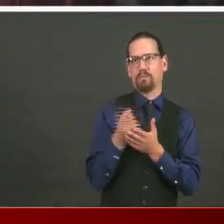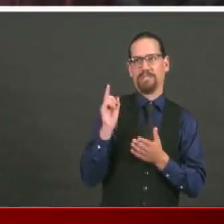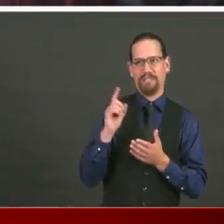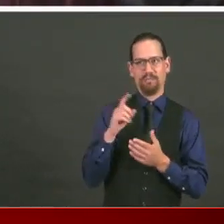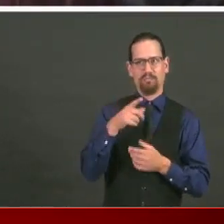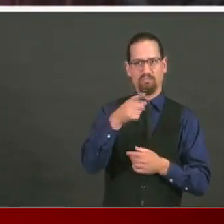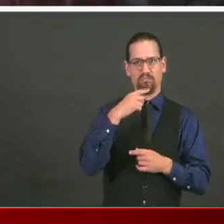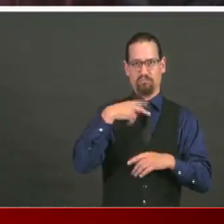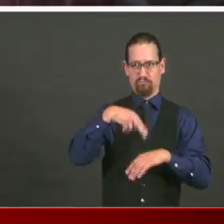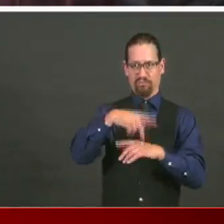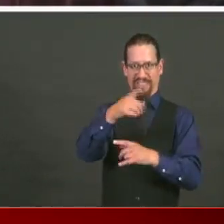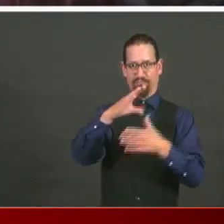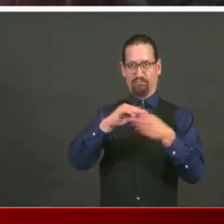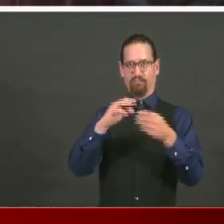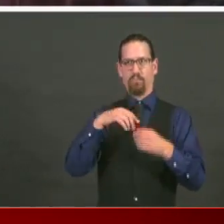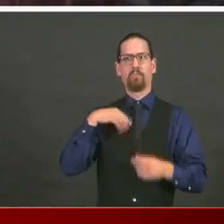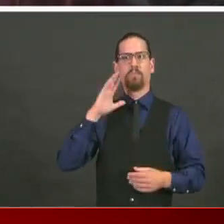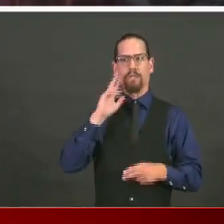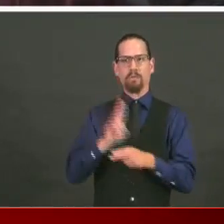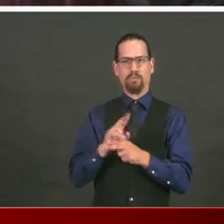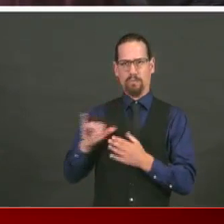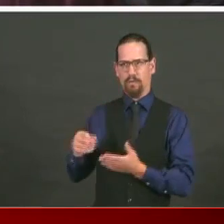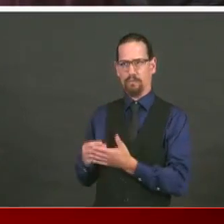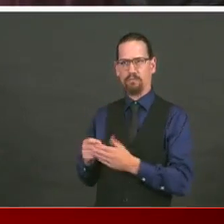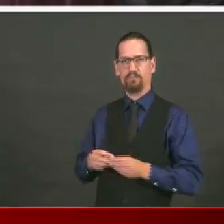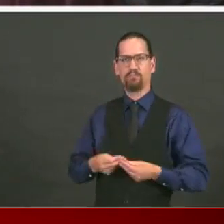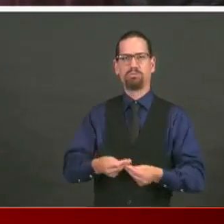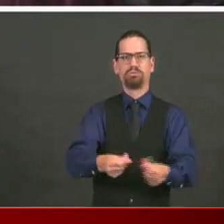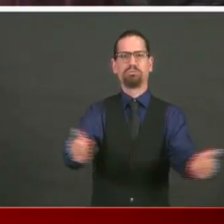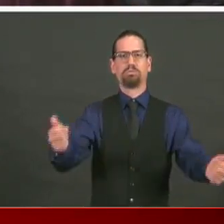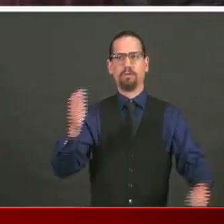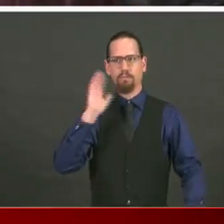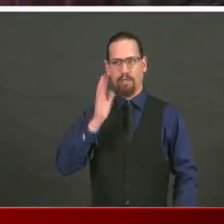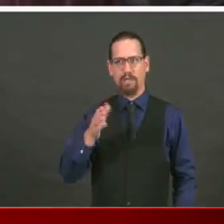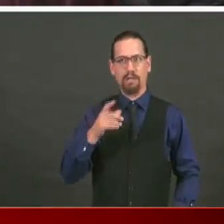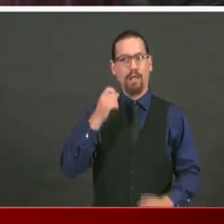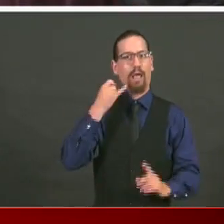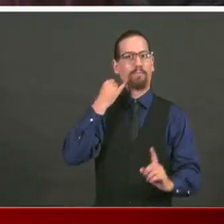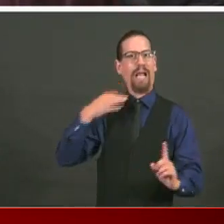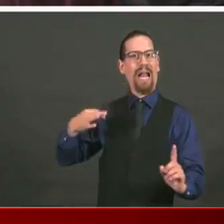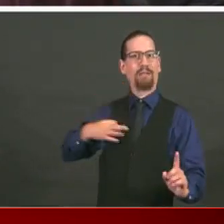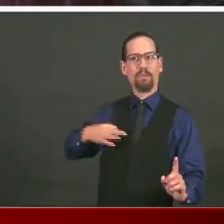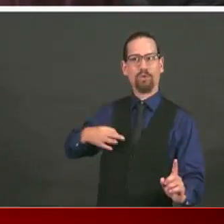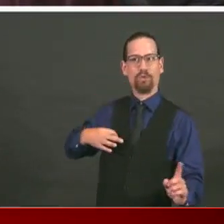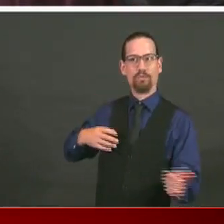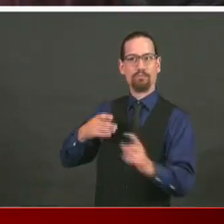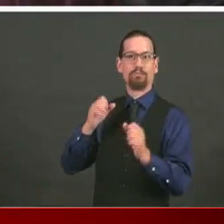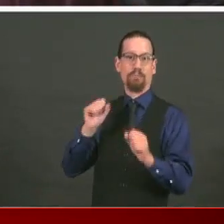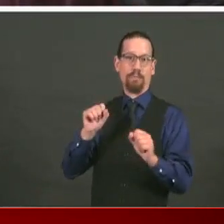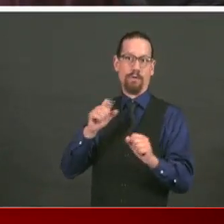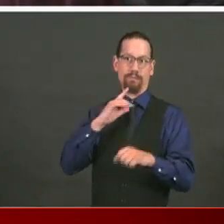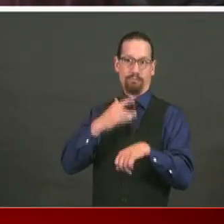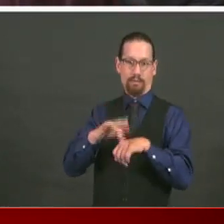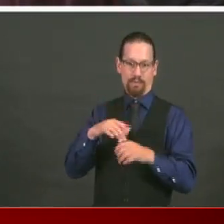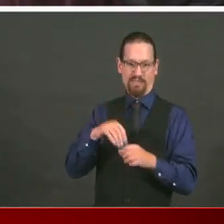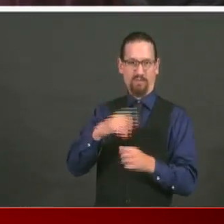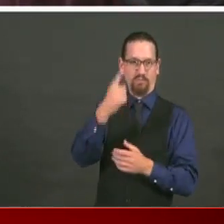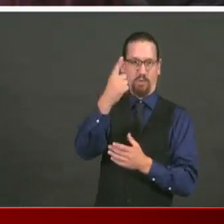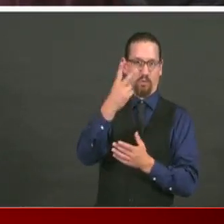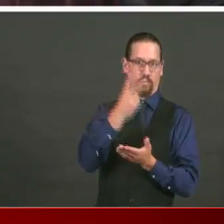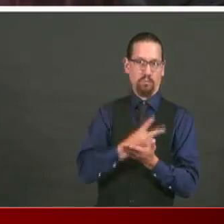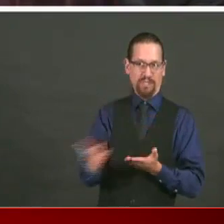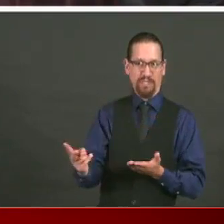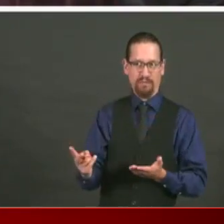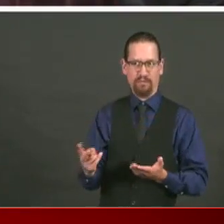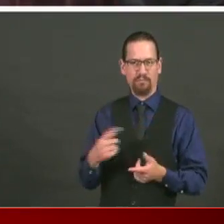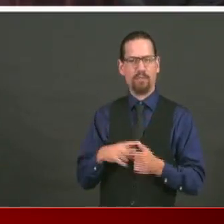going to get this out the door quickly, right away. Now, you said the application may be available in a week or two. Yeah. And then